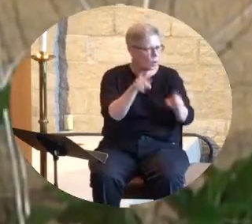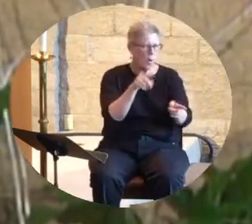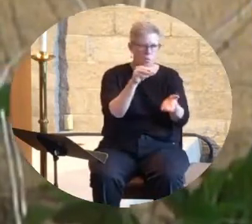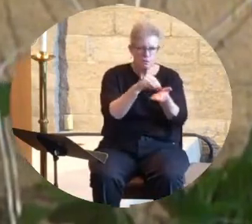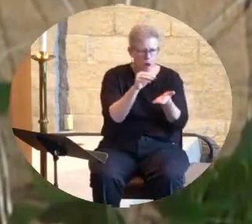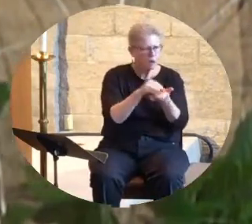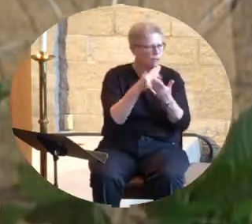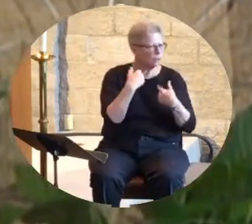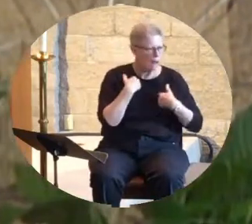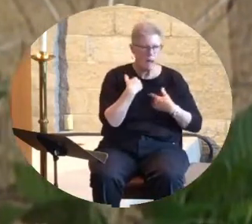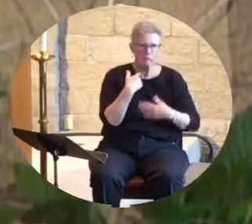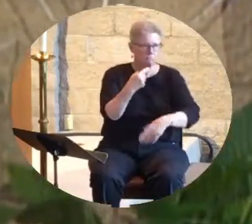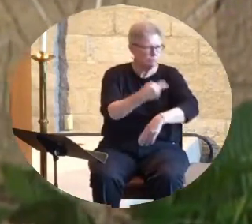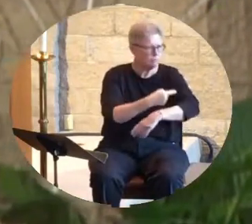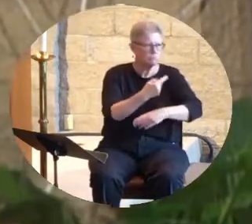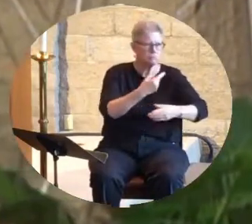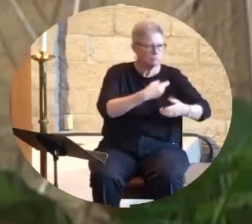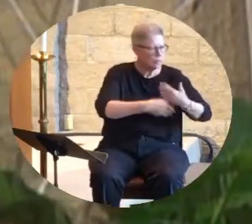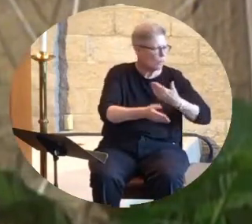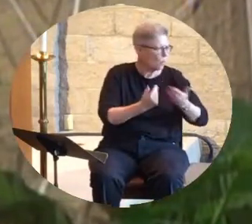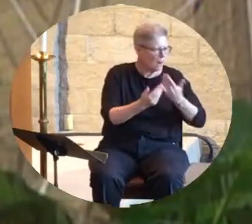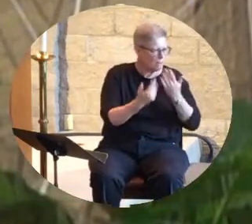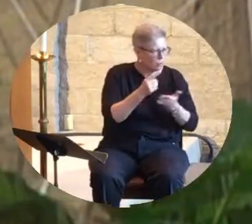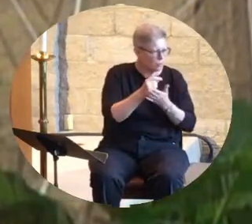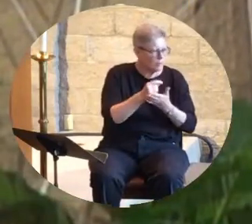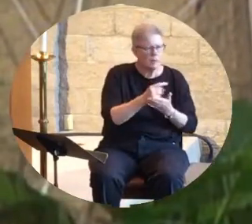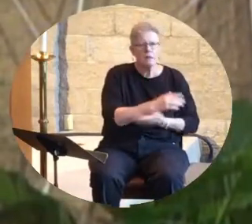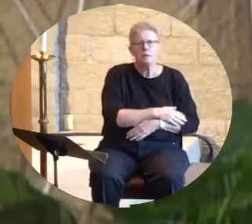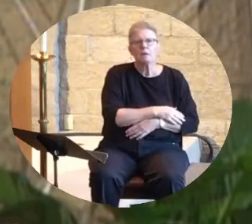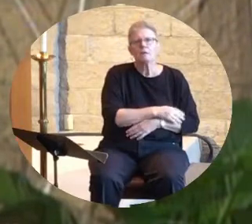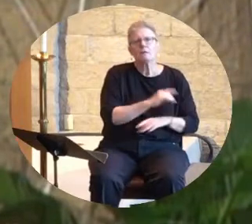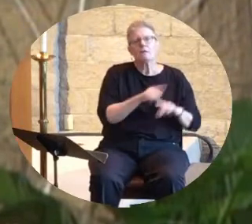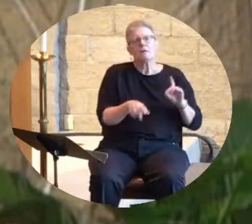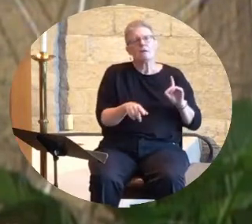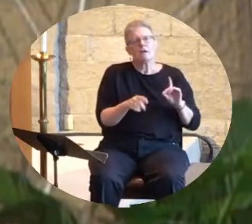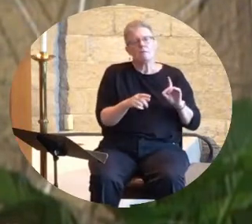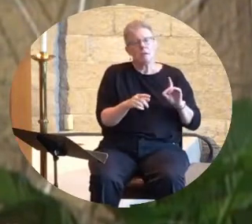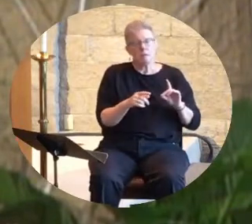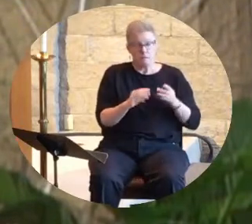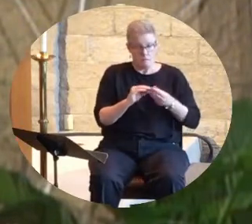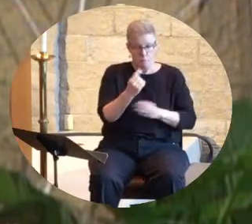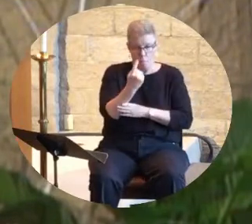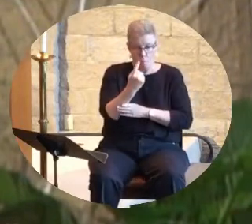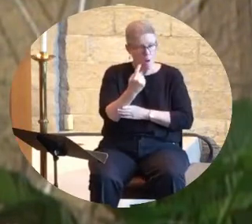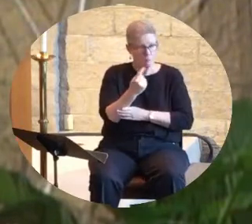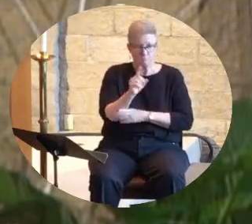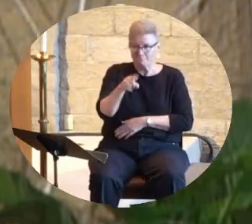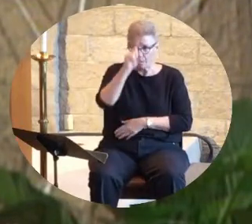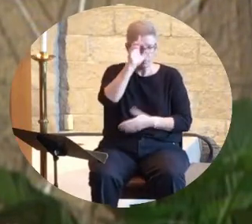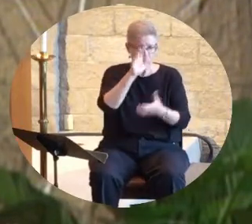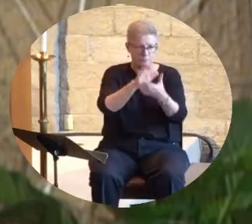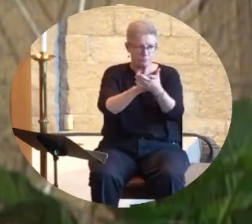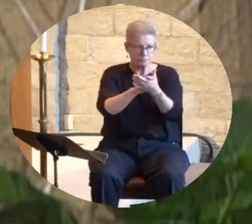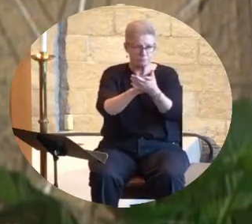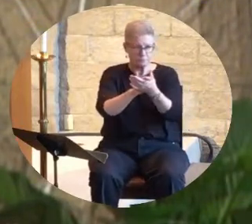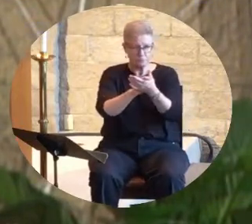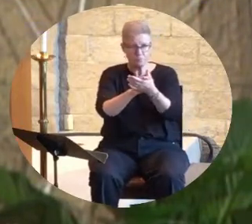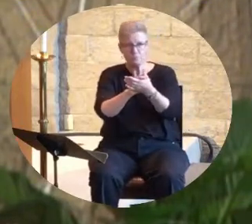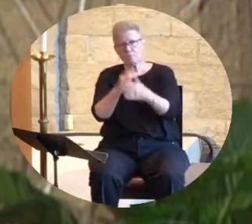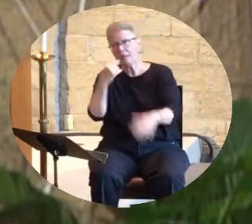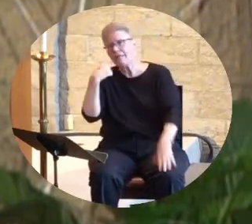the number one thing that we did is believe. Believe. And I believe that if we can believe